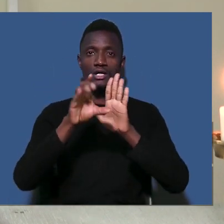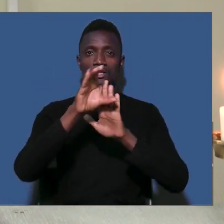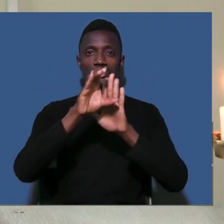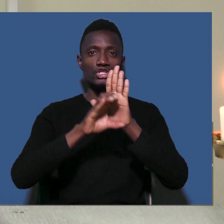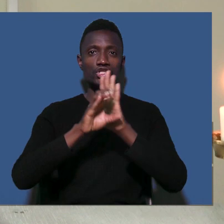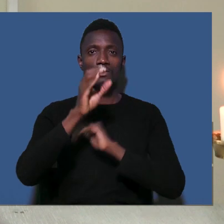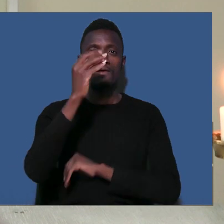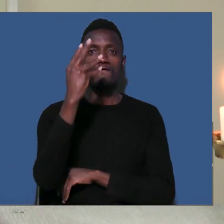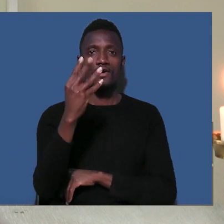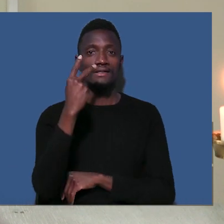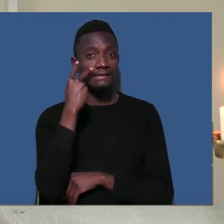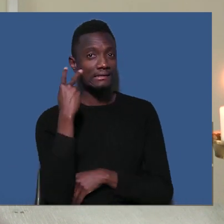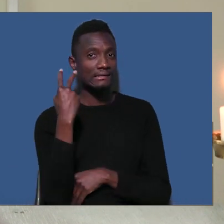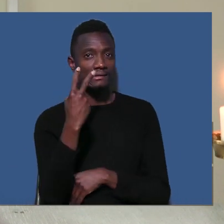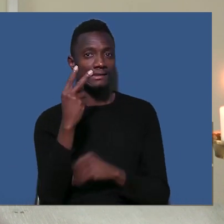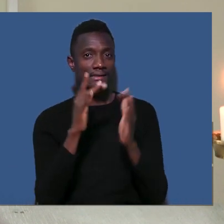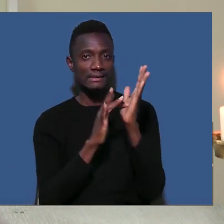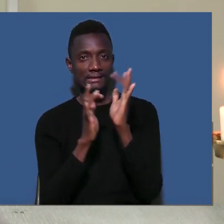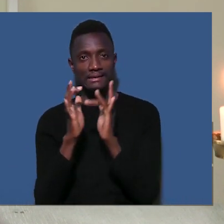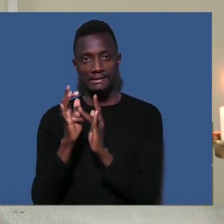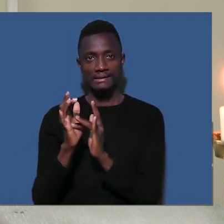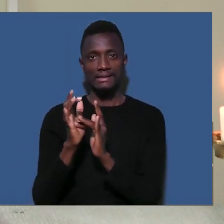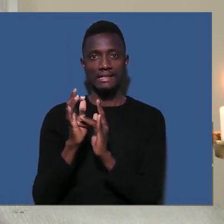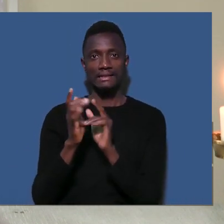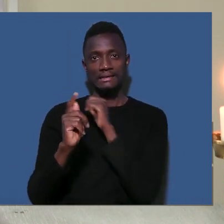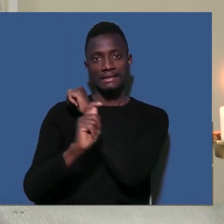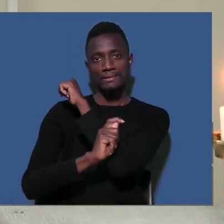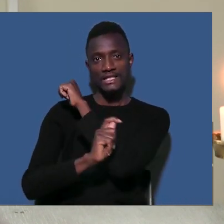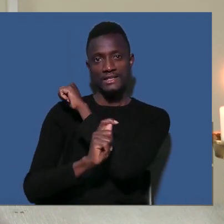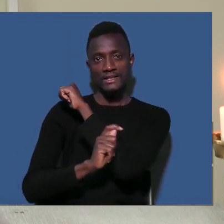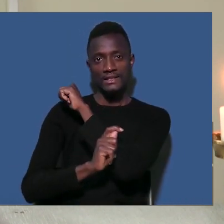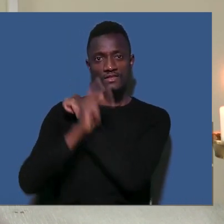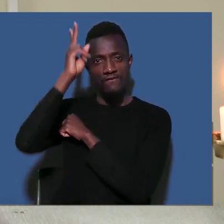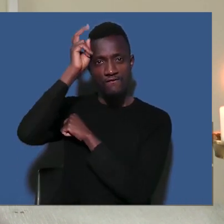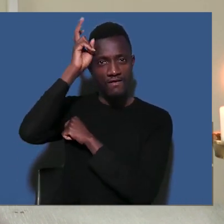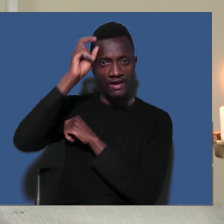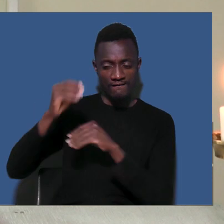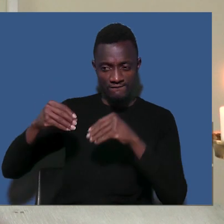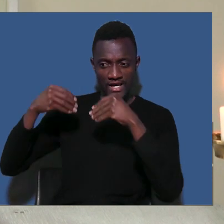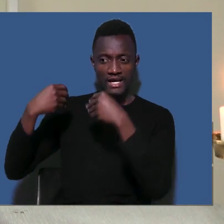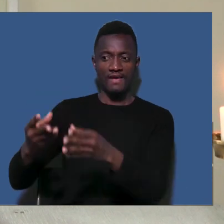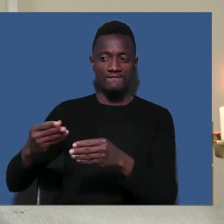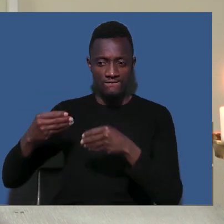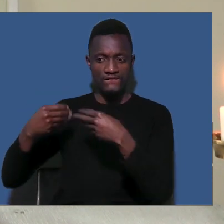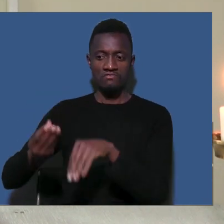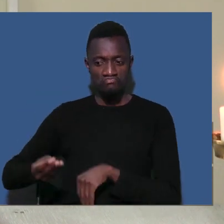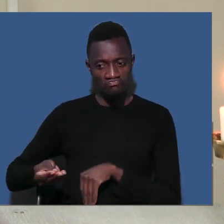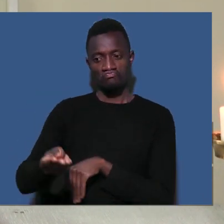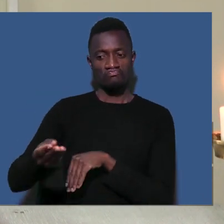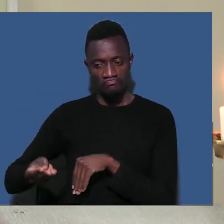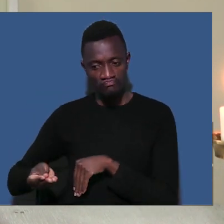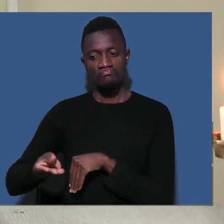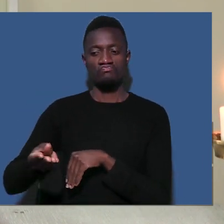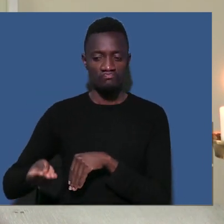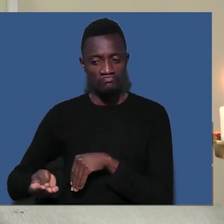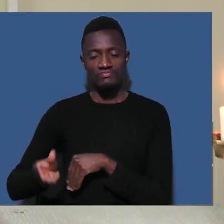where Jesus was being tempted by the devil, and every time, and he was tempted three times,